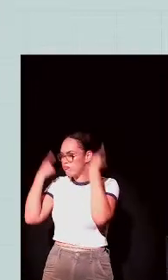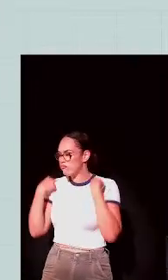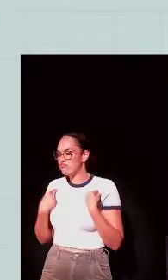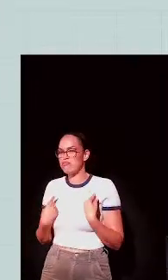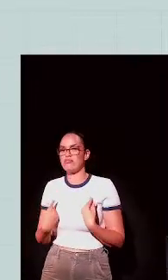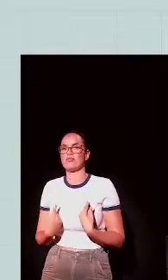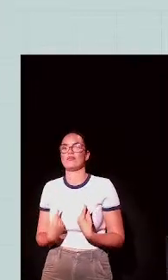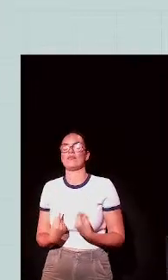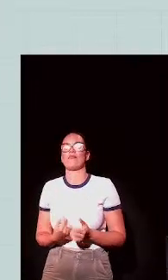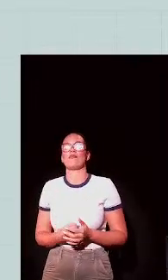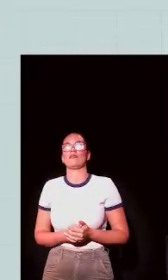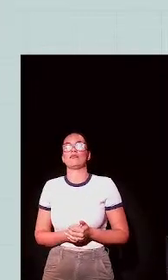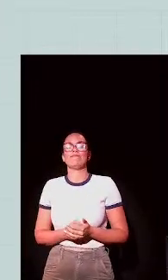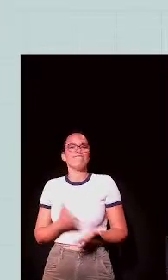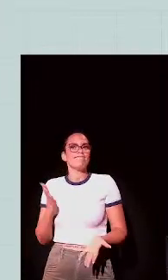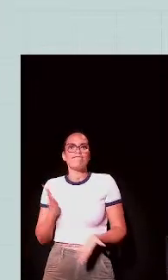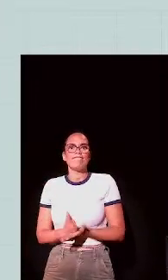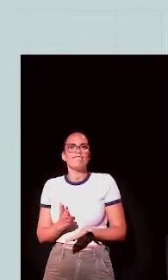they follow me